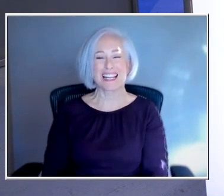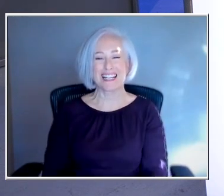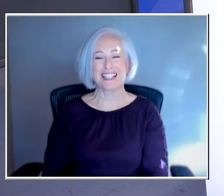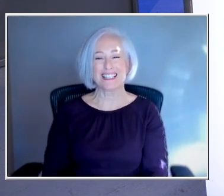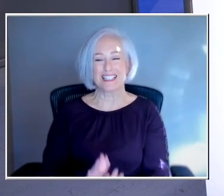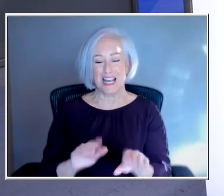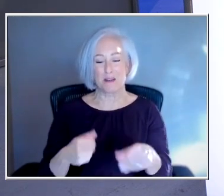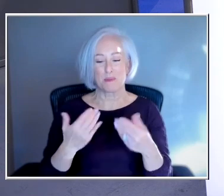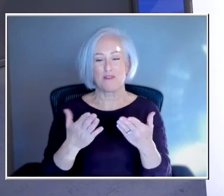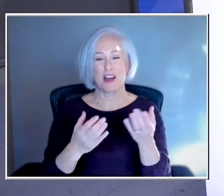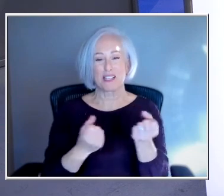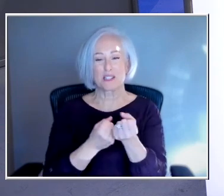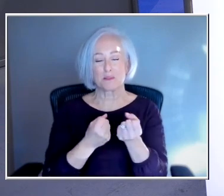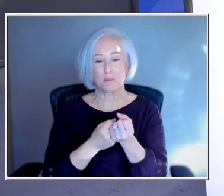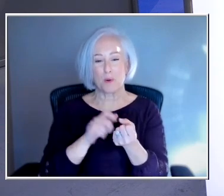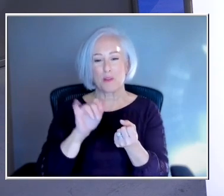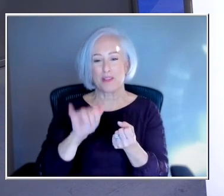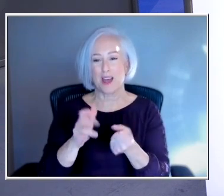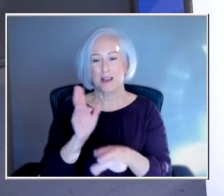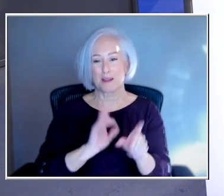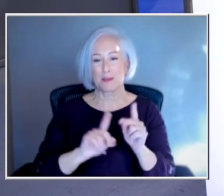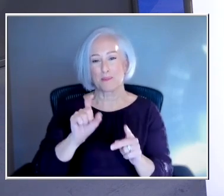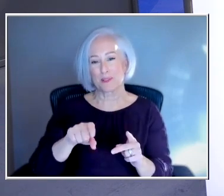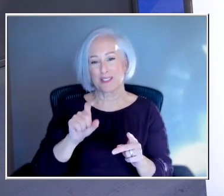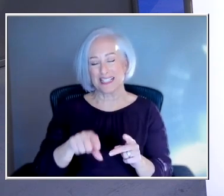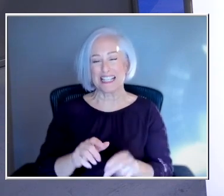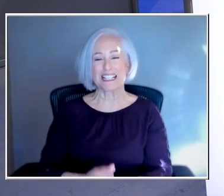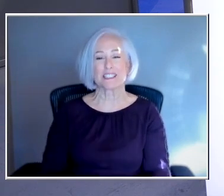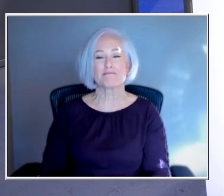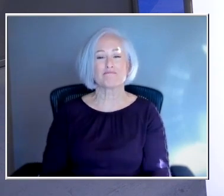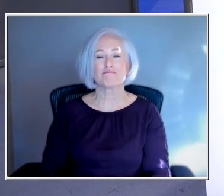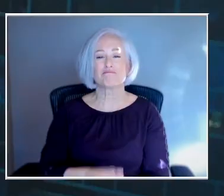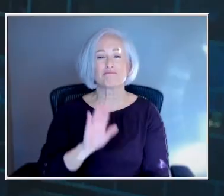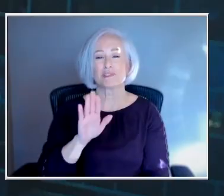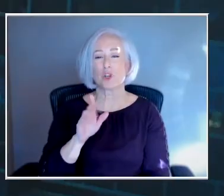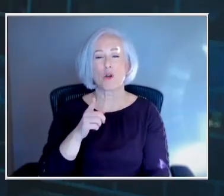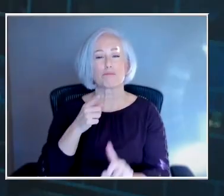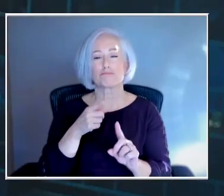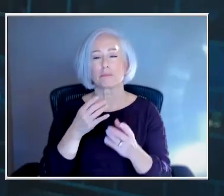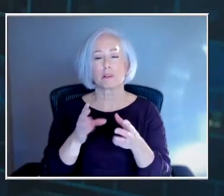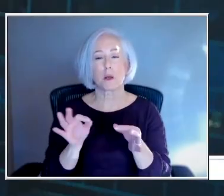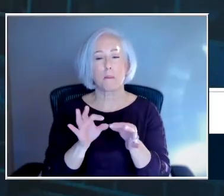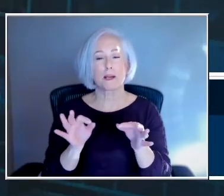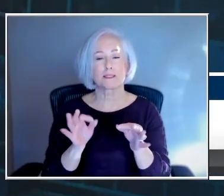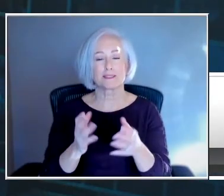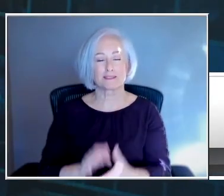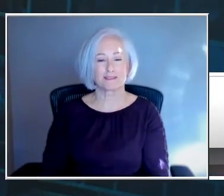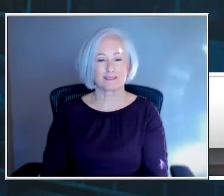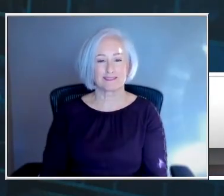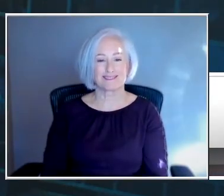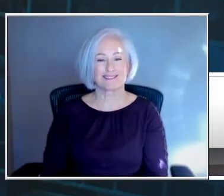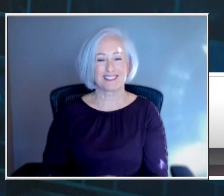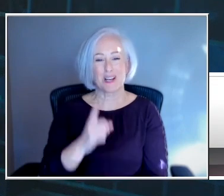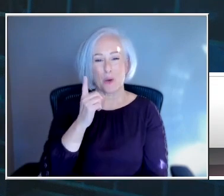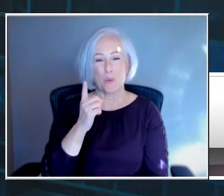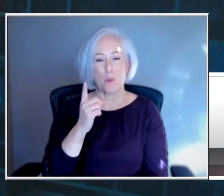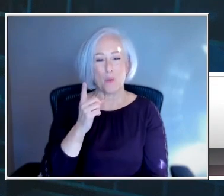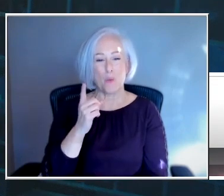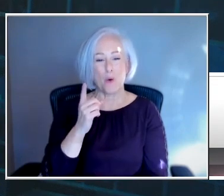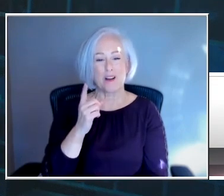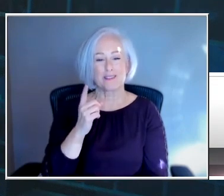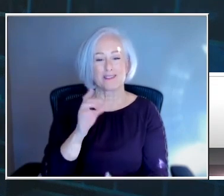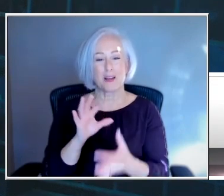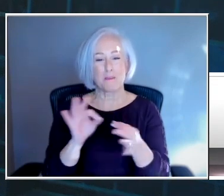that clearly is needed for so many people. What's the big takeaway? Well, I just have one takeaway message for